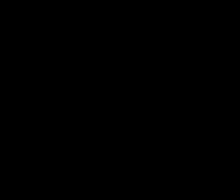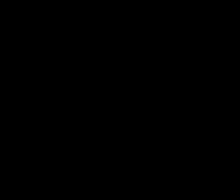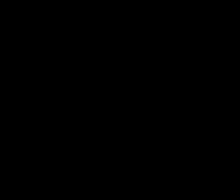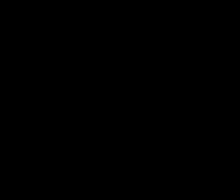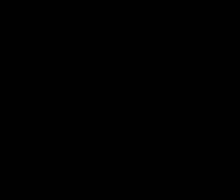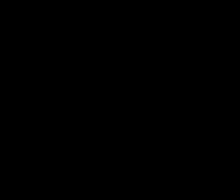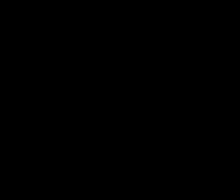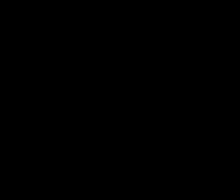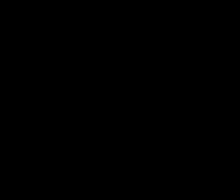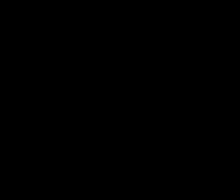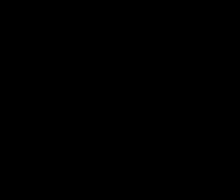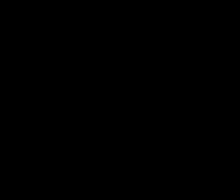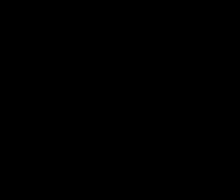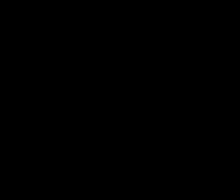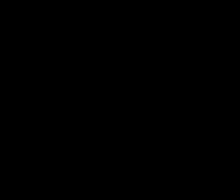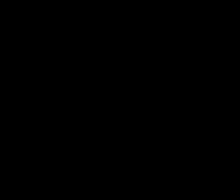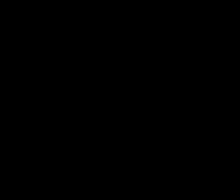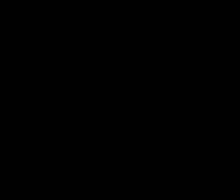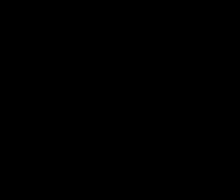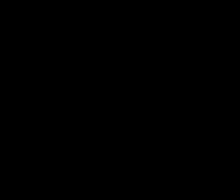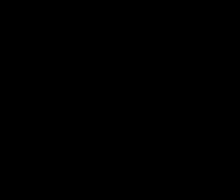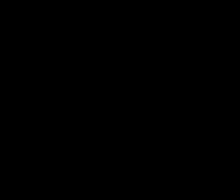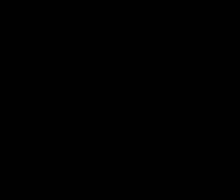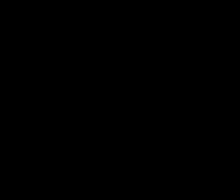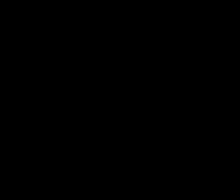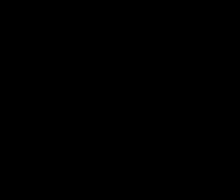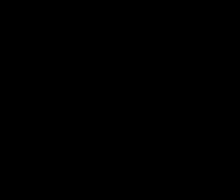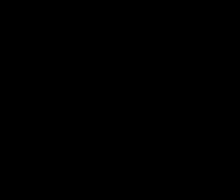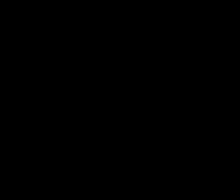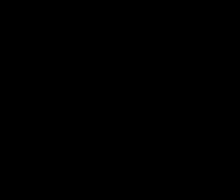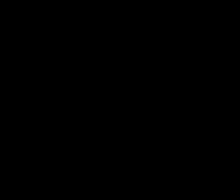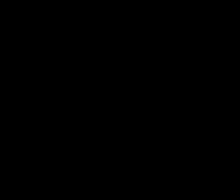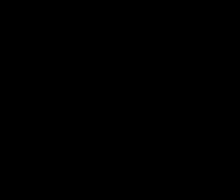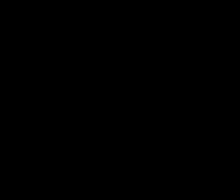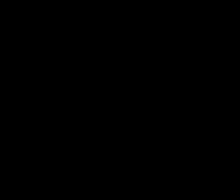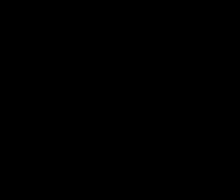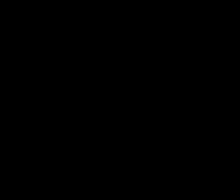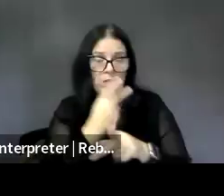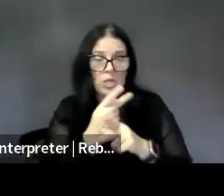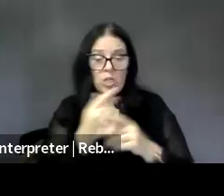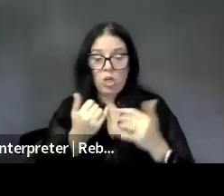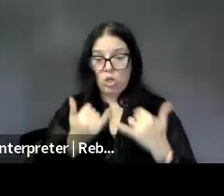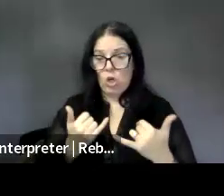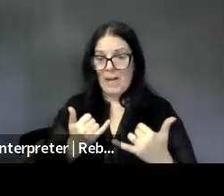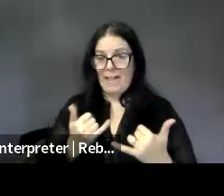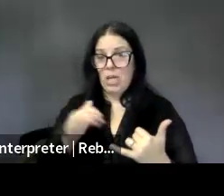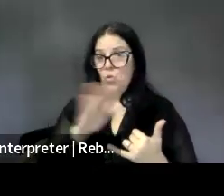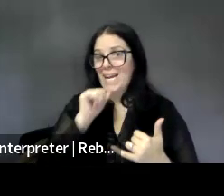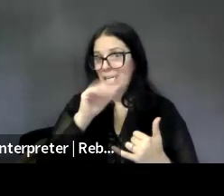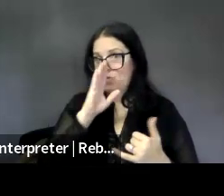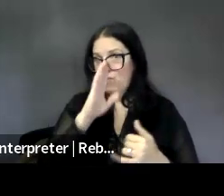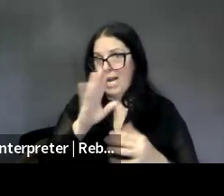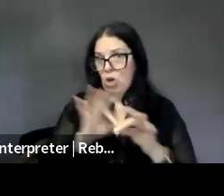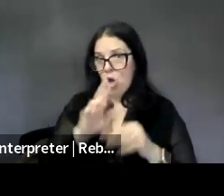Our goal is so that you can decide, are you properly applying your current indirect cost rate? What to do